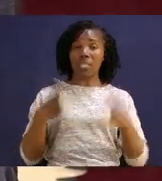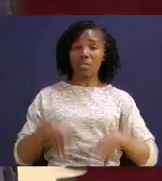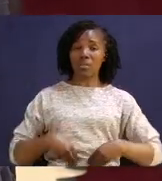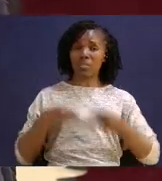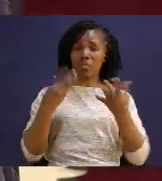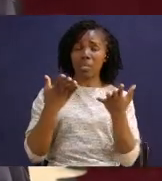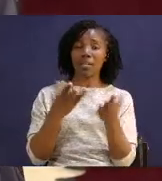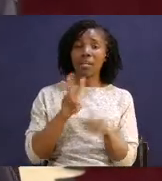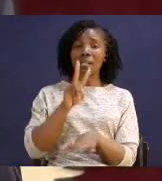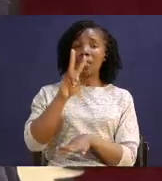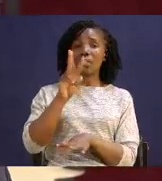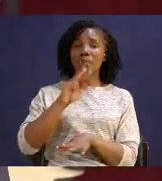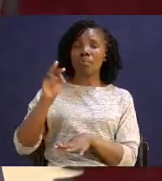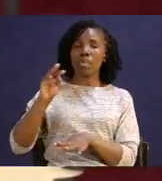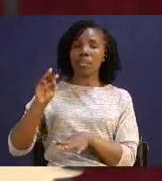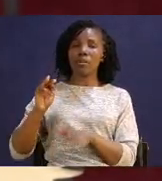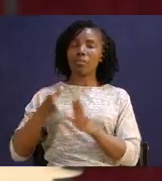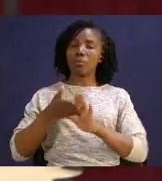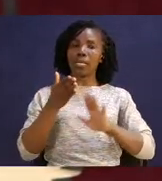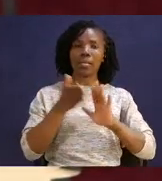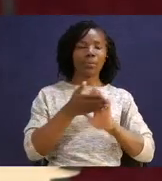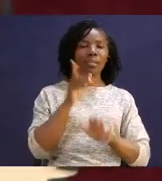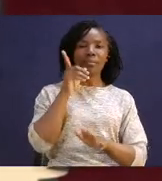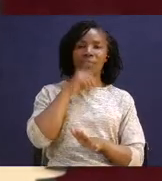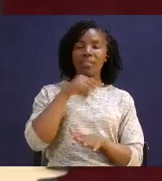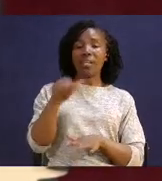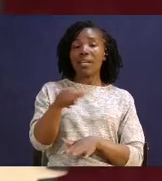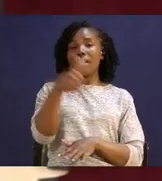it. Other guys will come and say, tukusaidie.